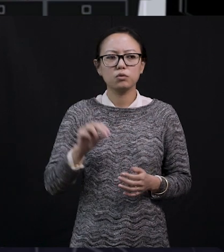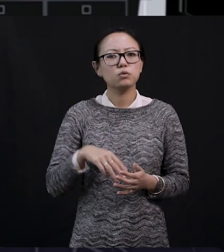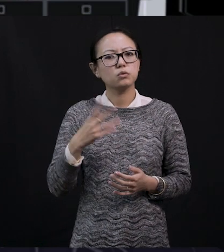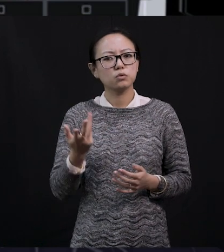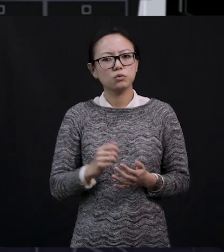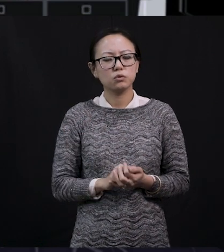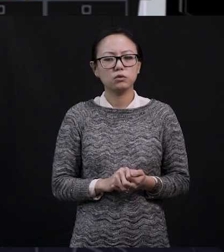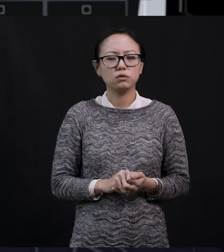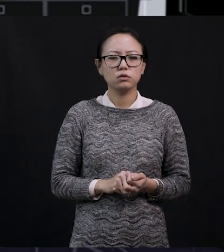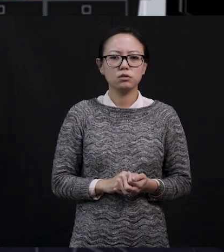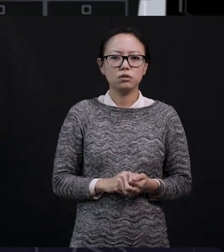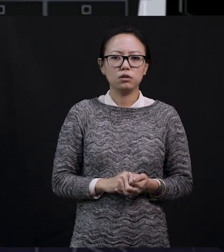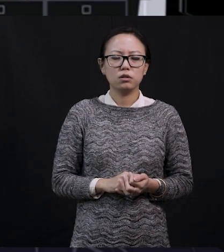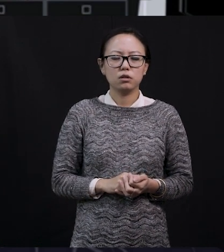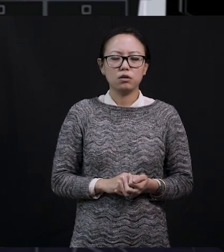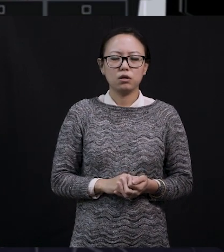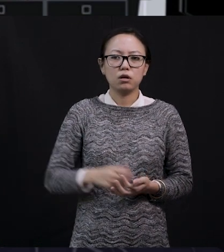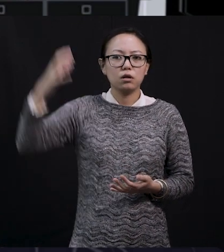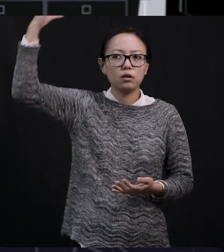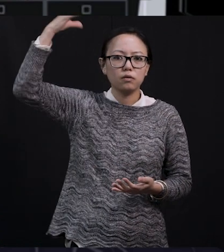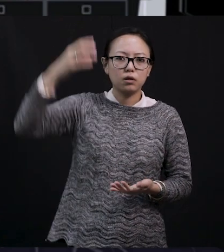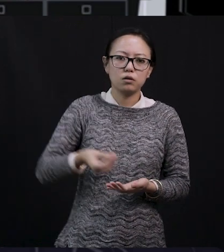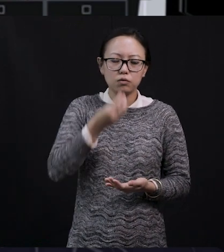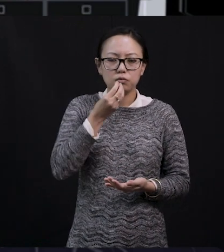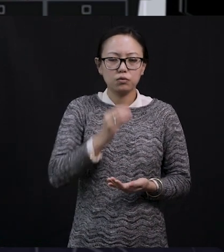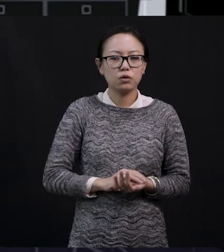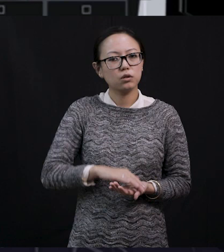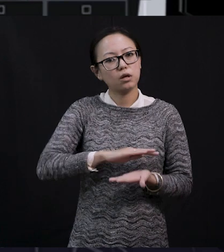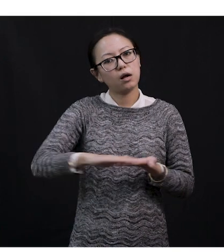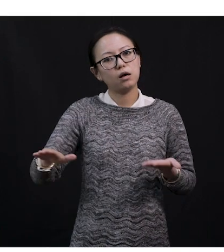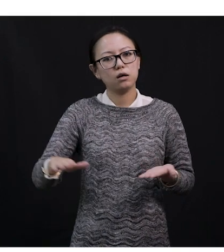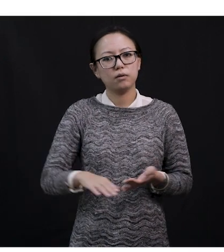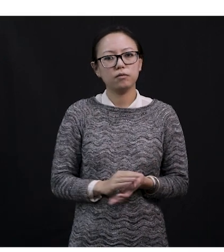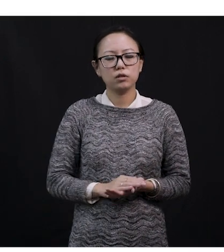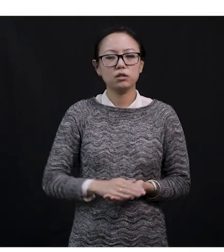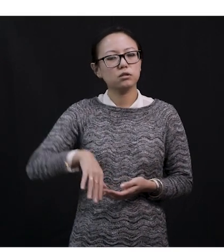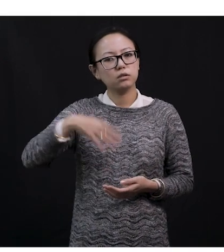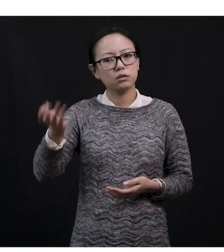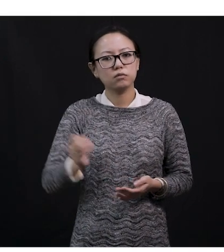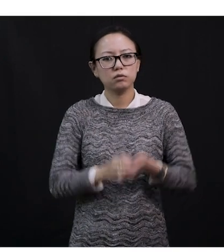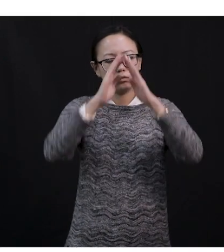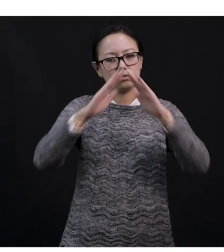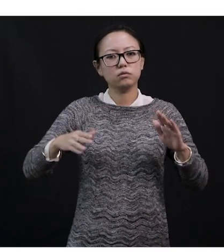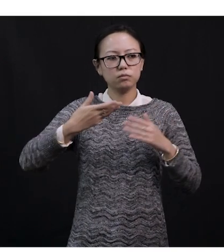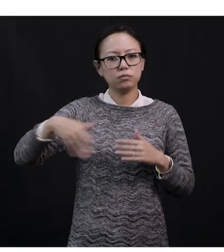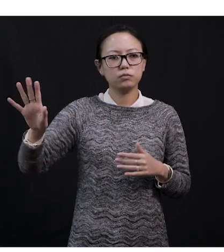is that he, after lunch hour, he left and he went home.